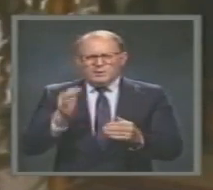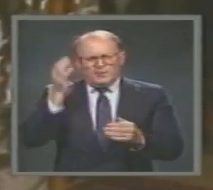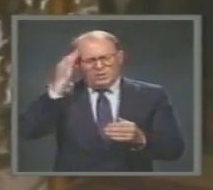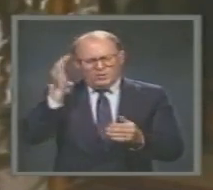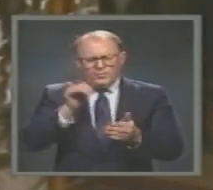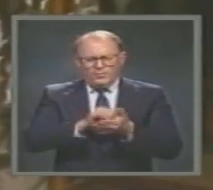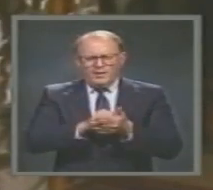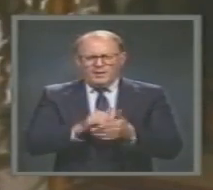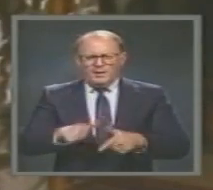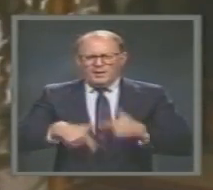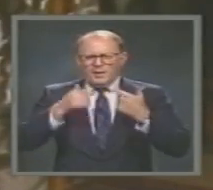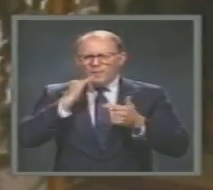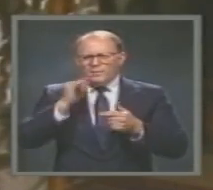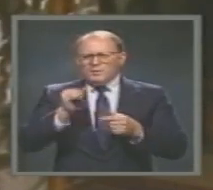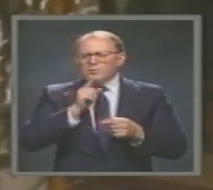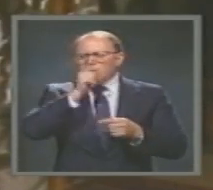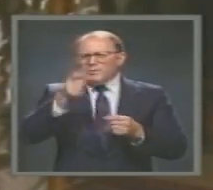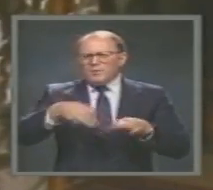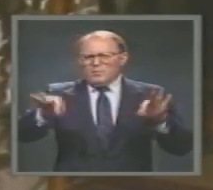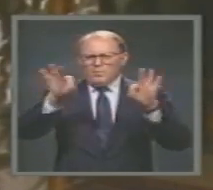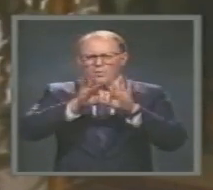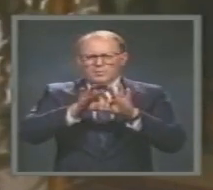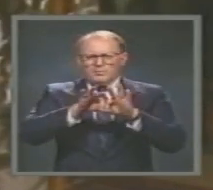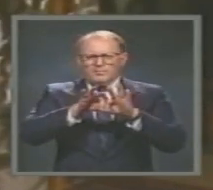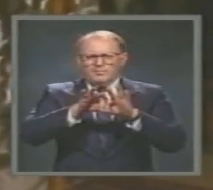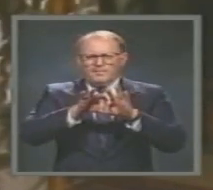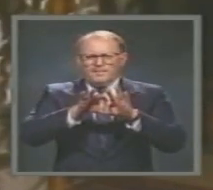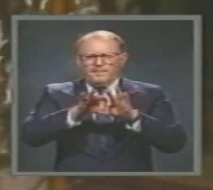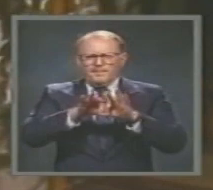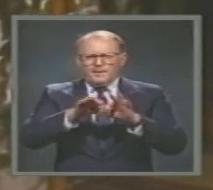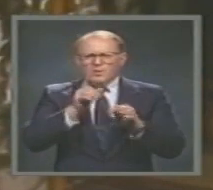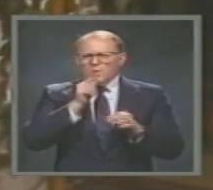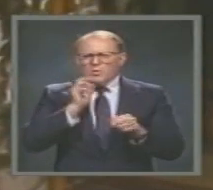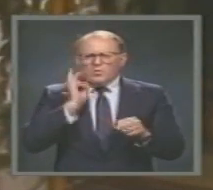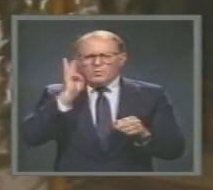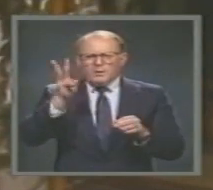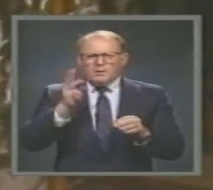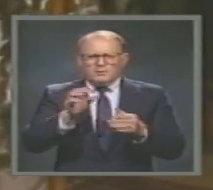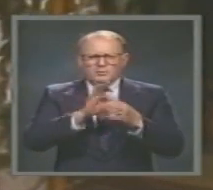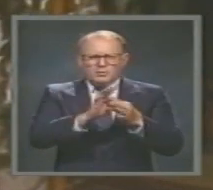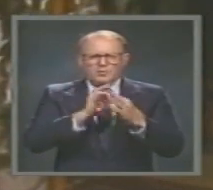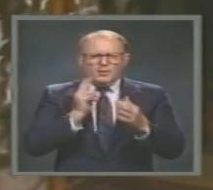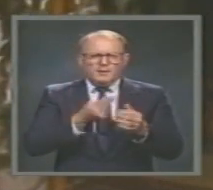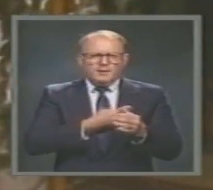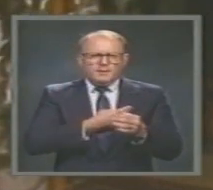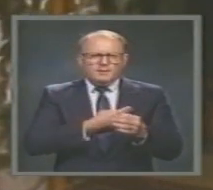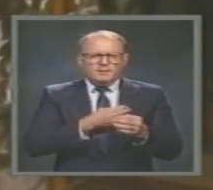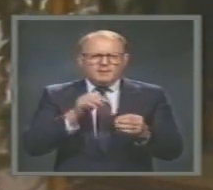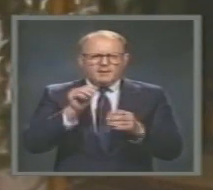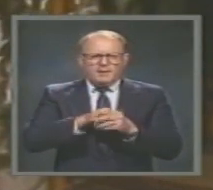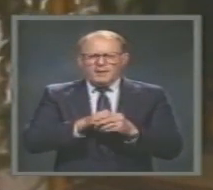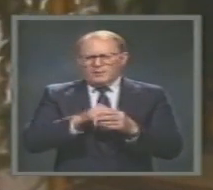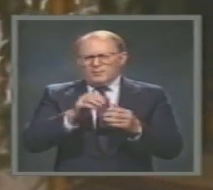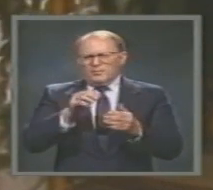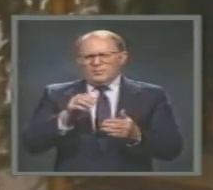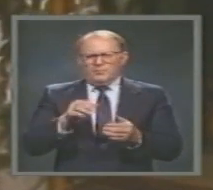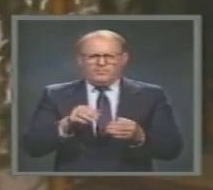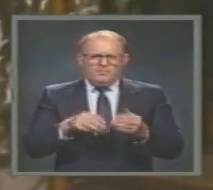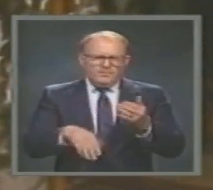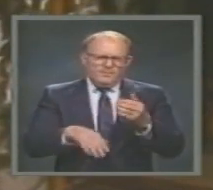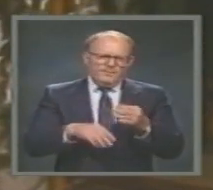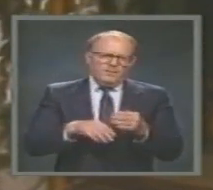in their agenda, and who will join us in purging ourselves of this national